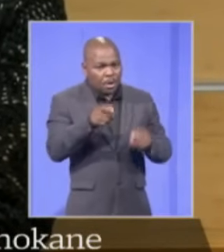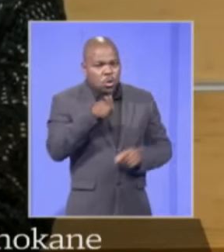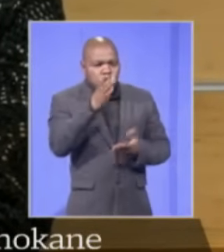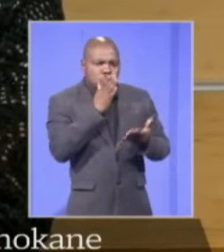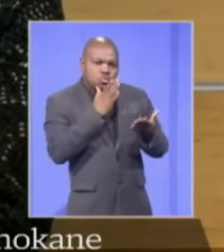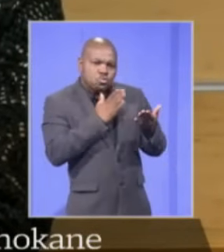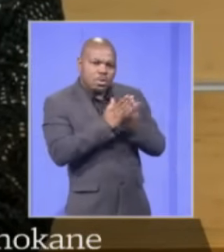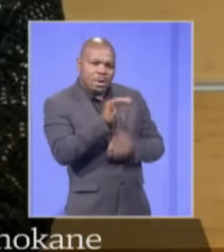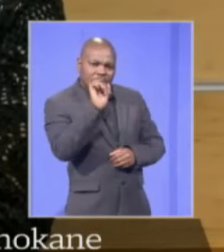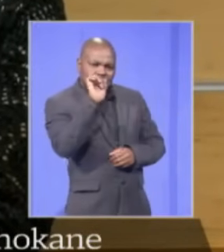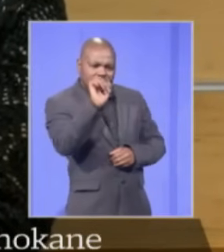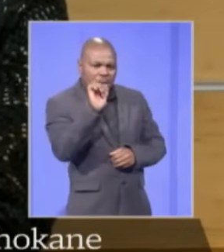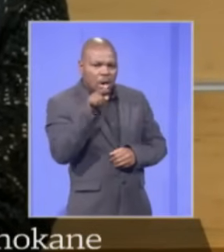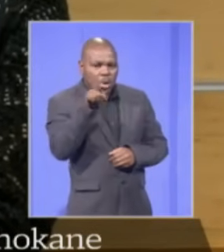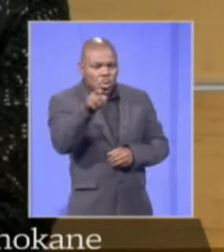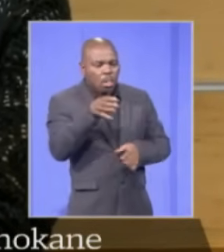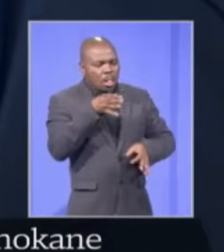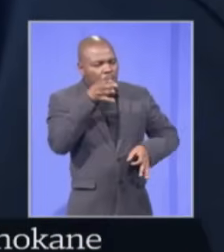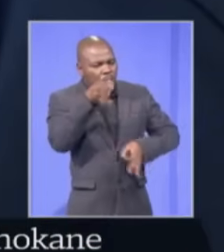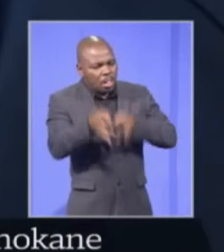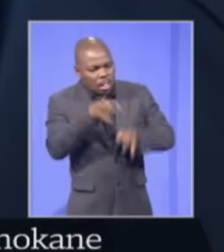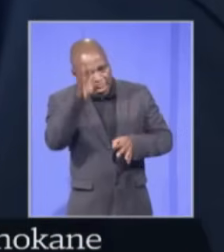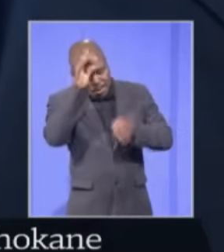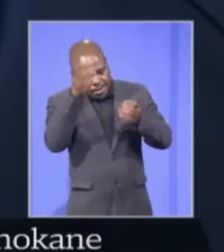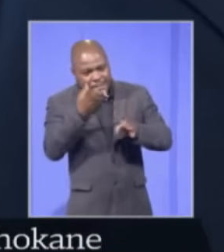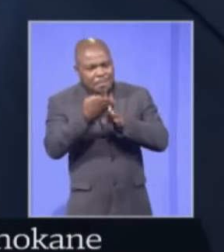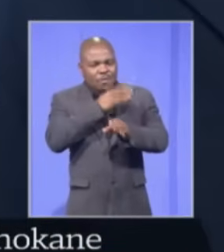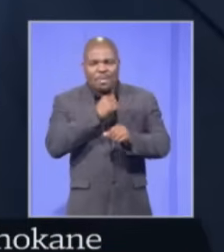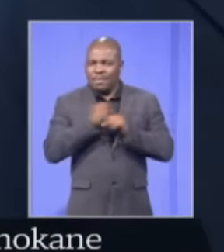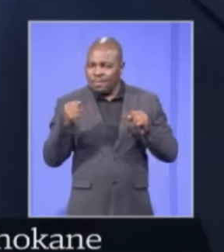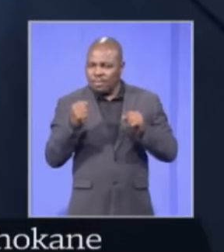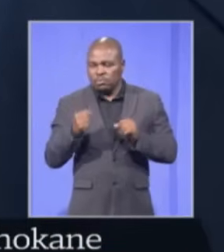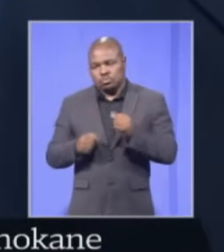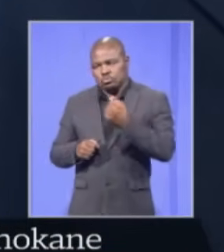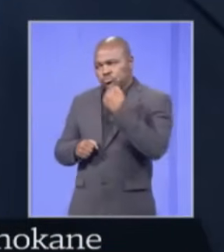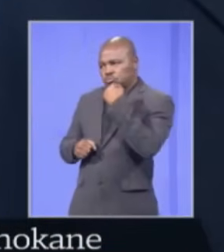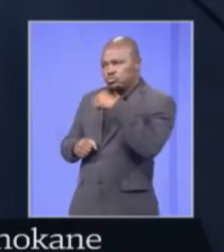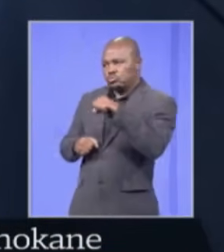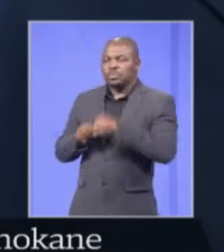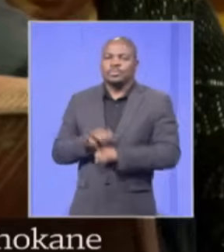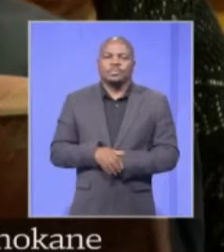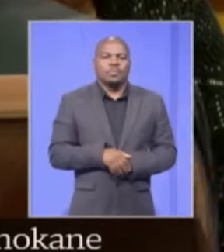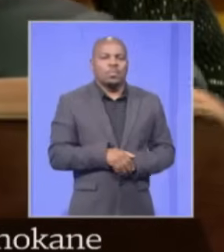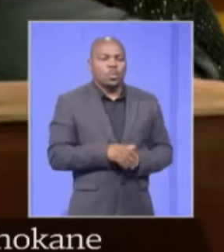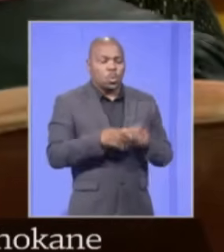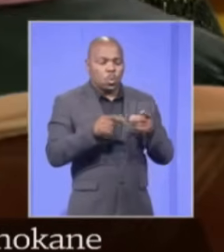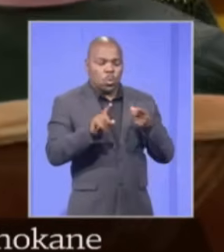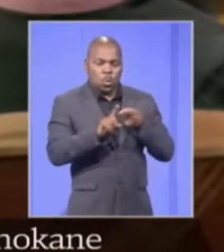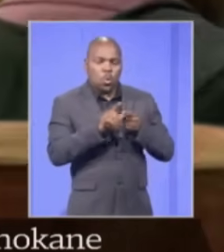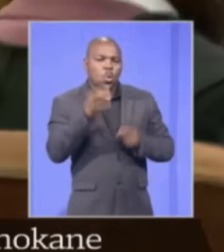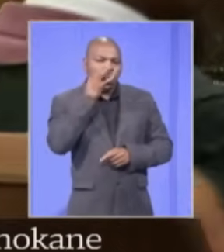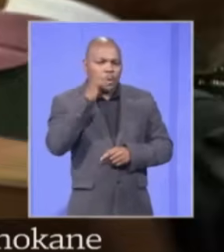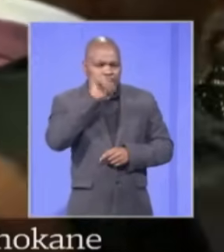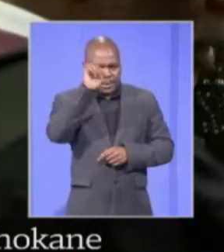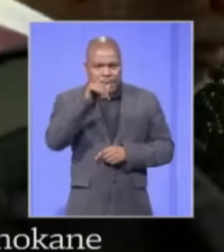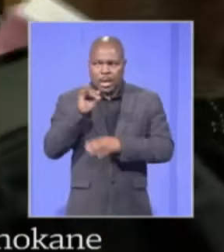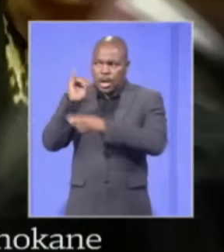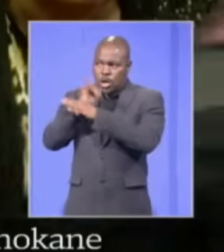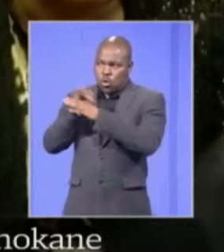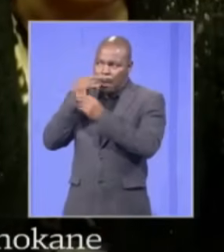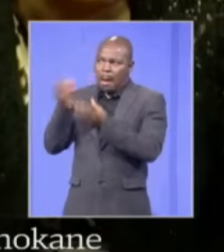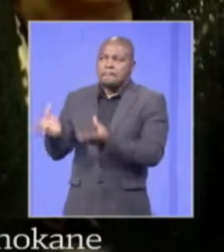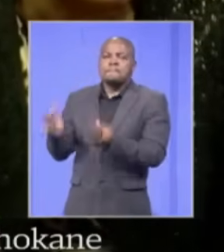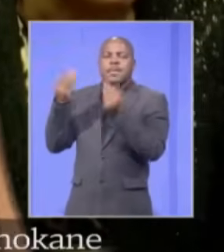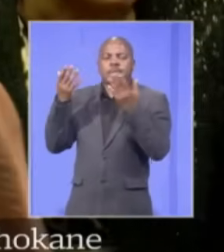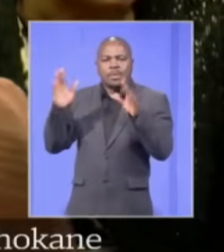tša go tsona ga sa ka wa hlalosetšwa. Shokane o amogetše gore o kile a golega go tswa go masheleng a di-insurance